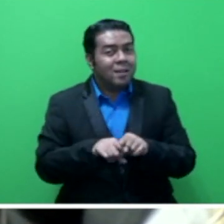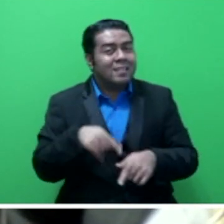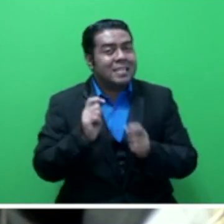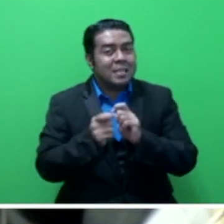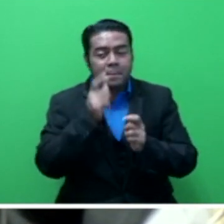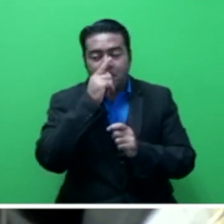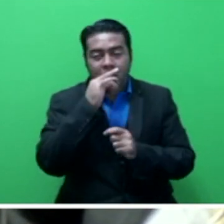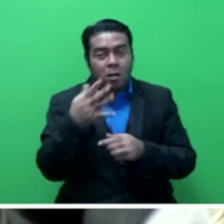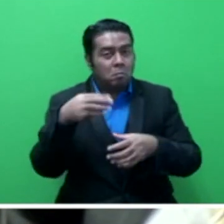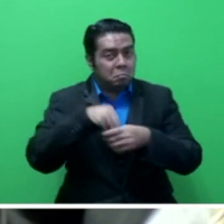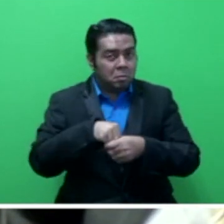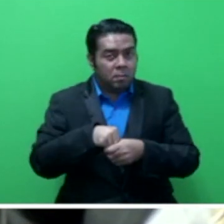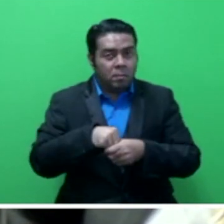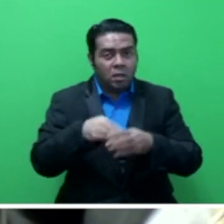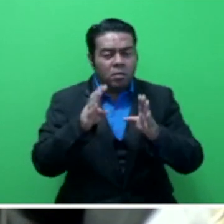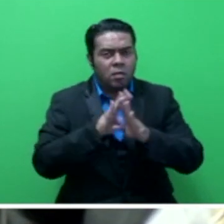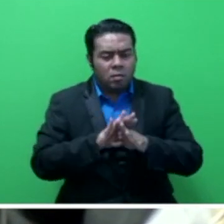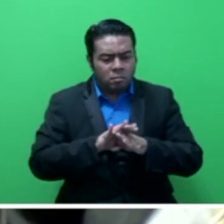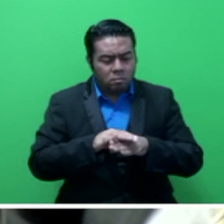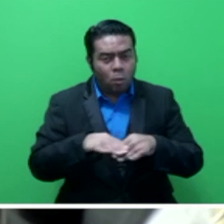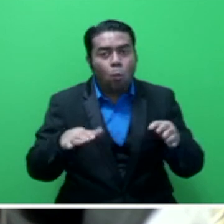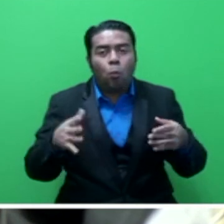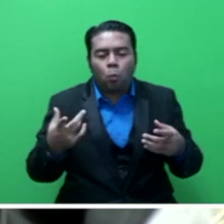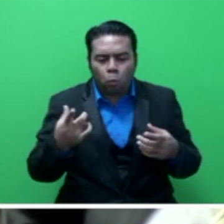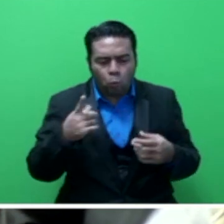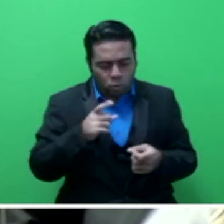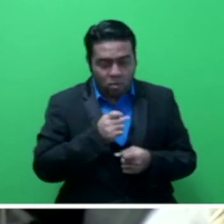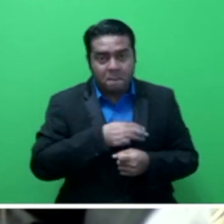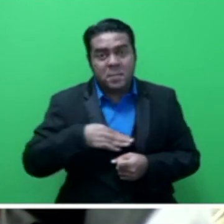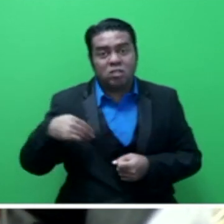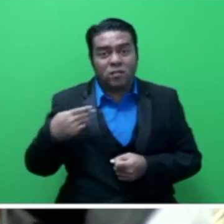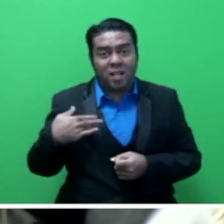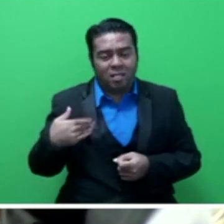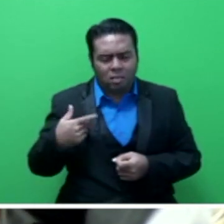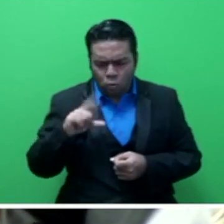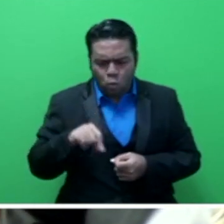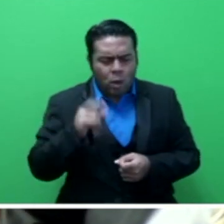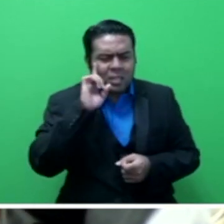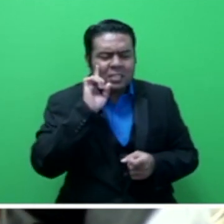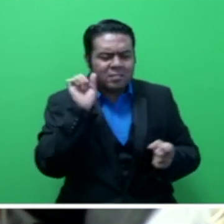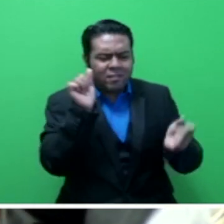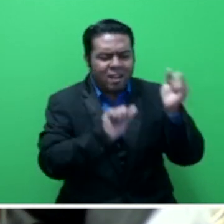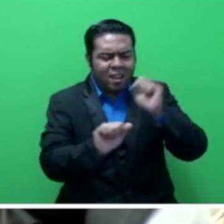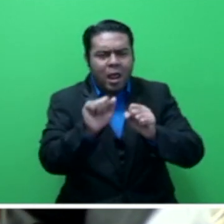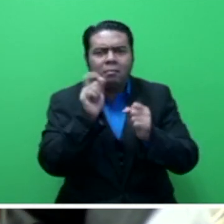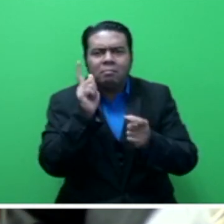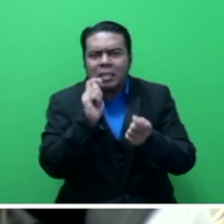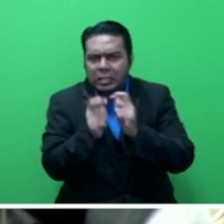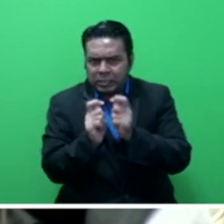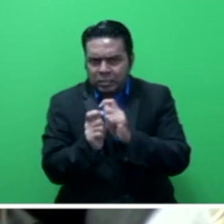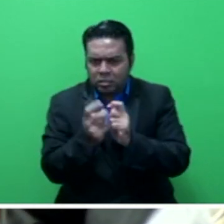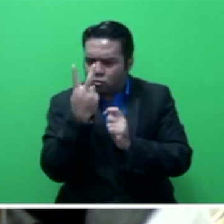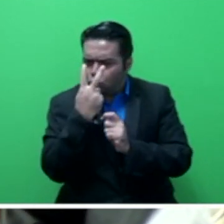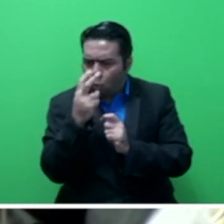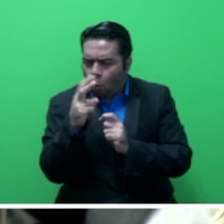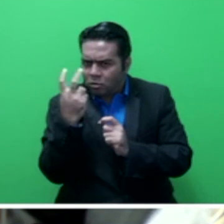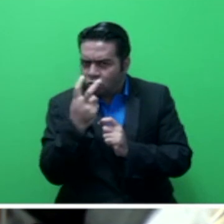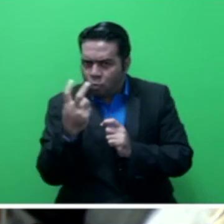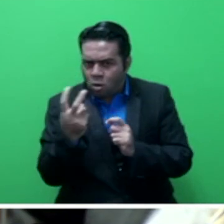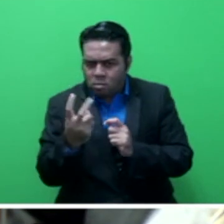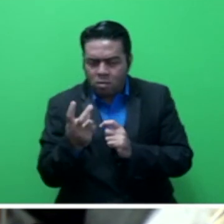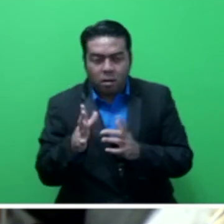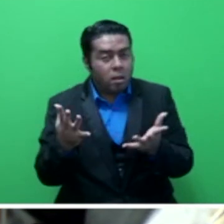border quarantine facilities, as I've alluded to, we conduct surveillance testing right across the nation. For example, if somebody